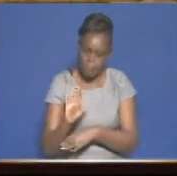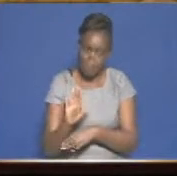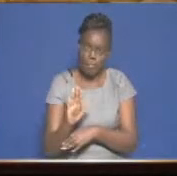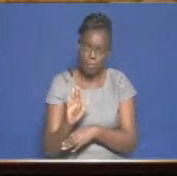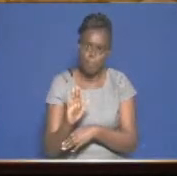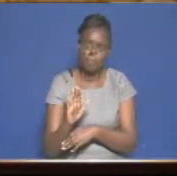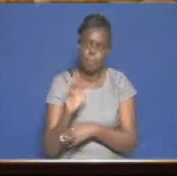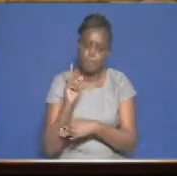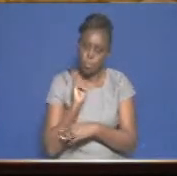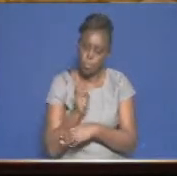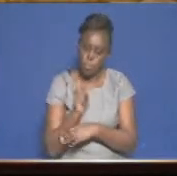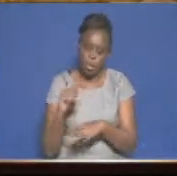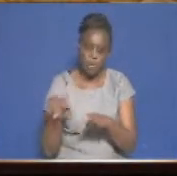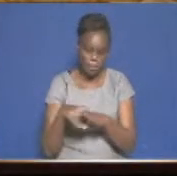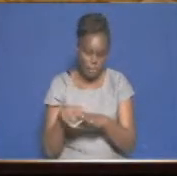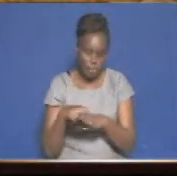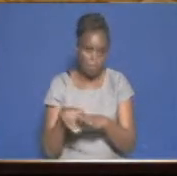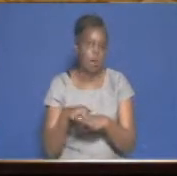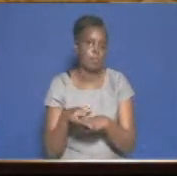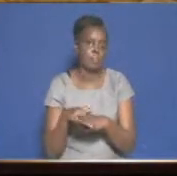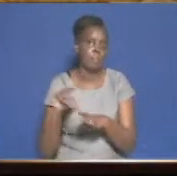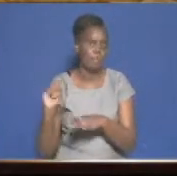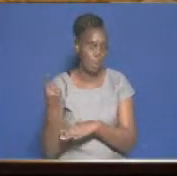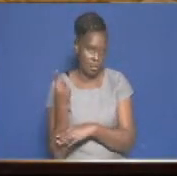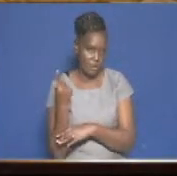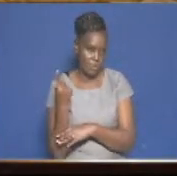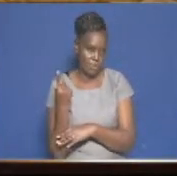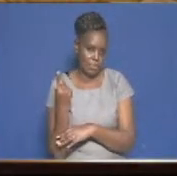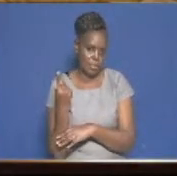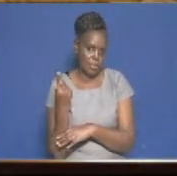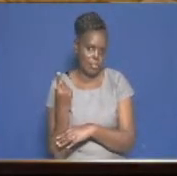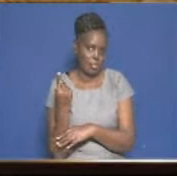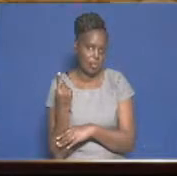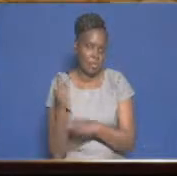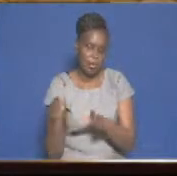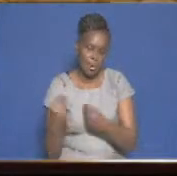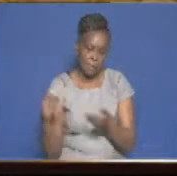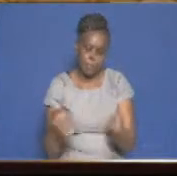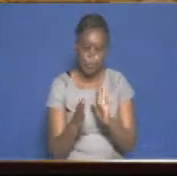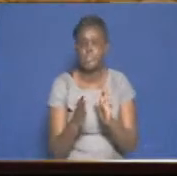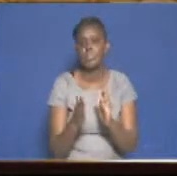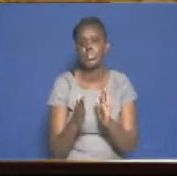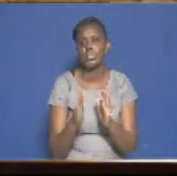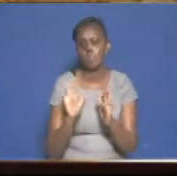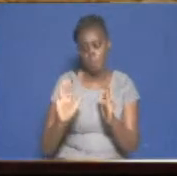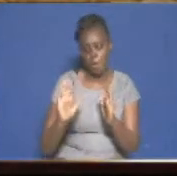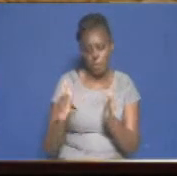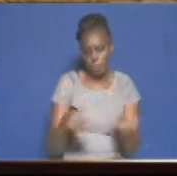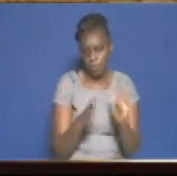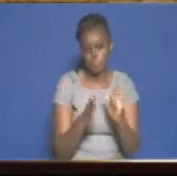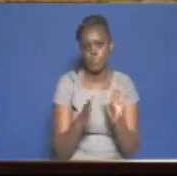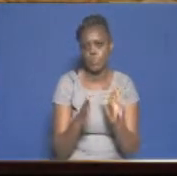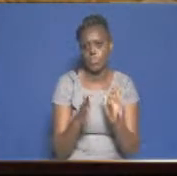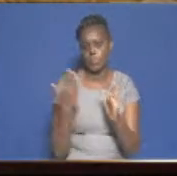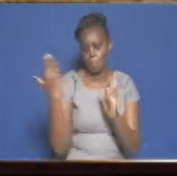you must warn the member that you're about to discharge them. Give him an opportunity or her an opportunity to present